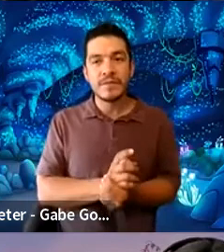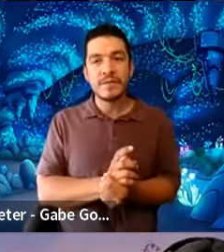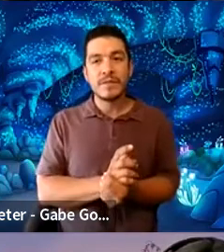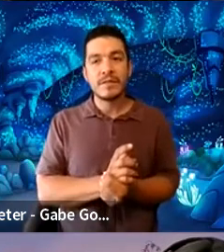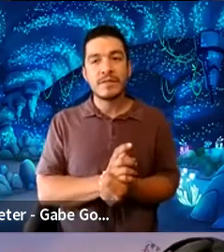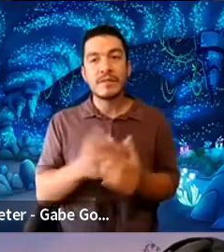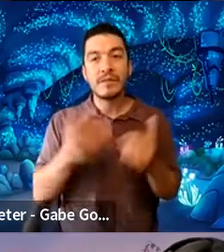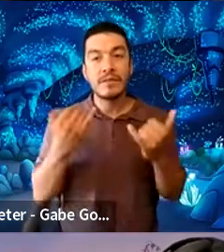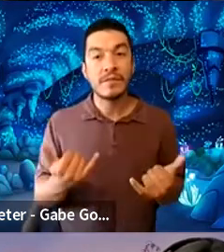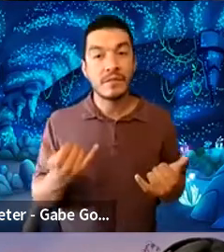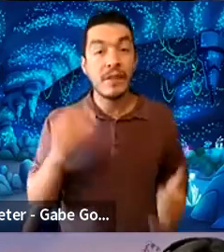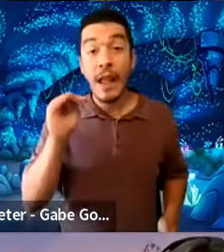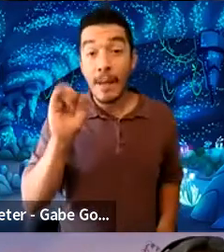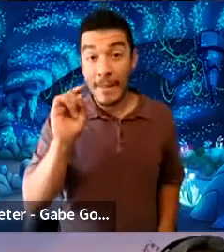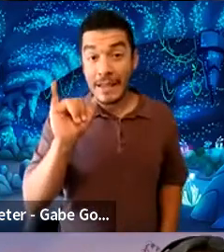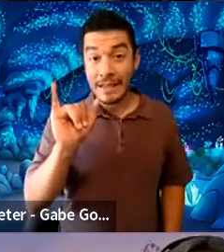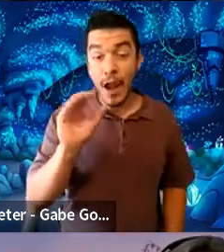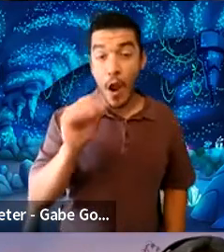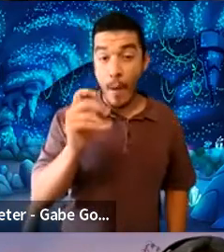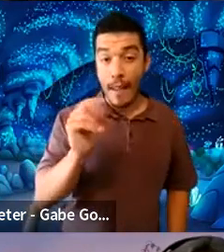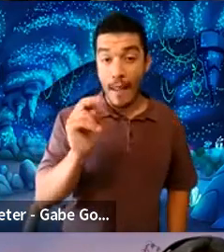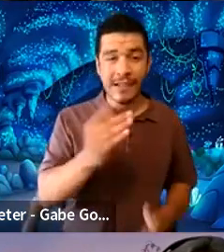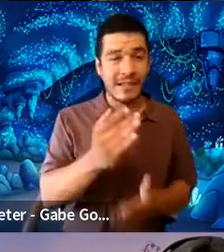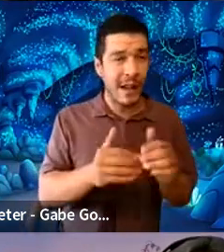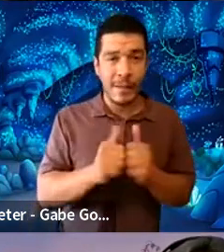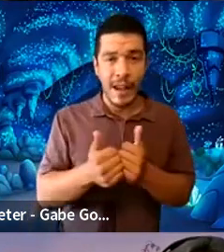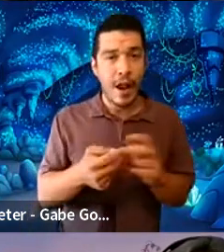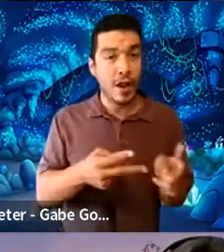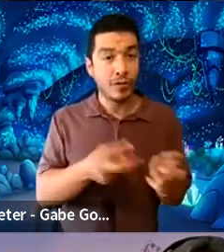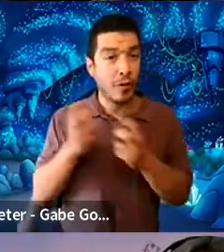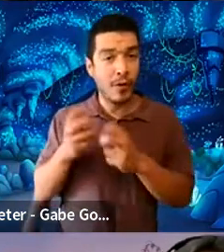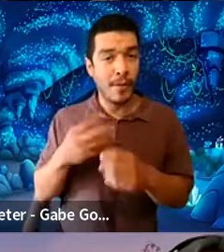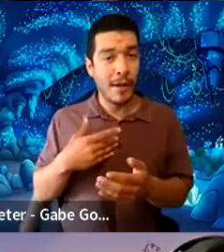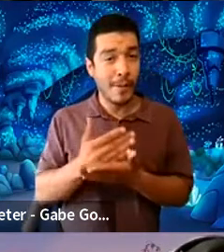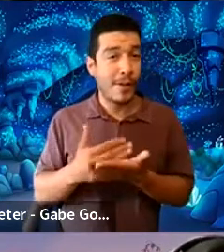Misty Copeland, of my career. Misty Copeland somehow stole my part.